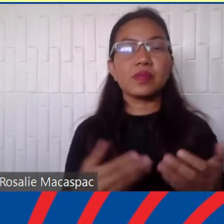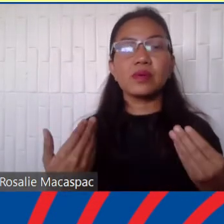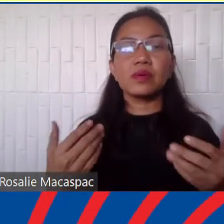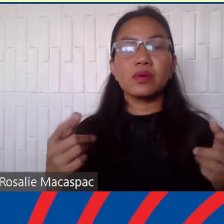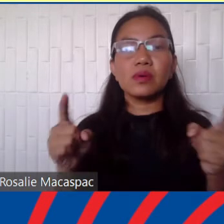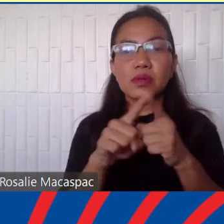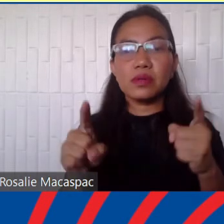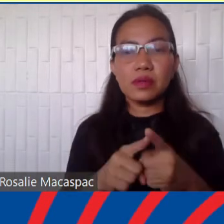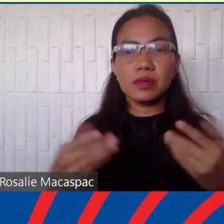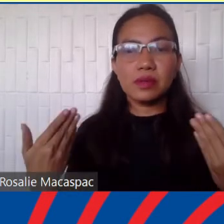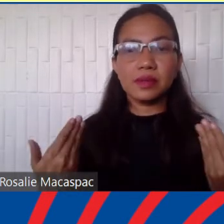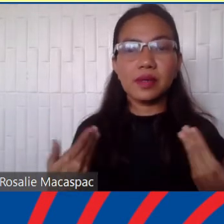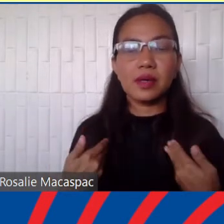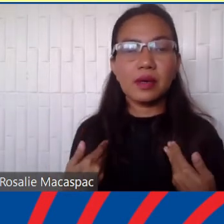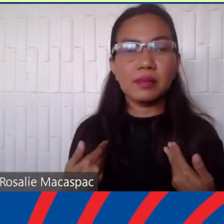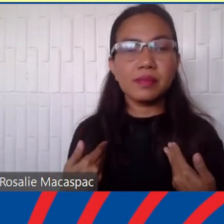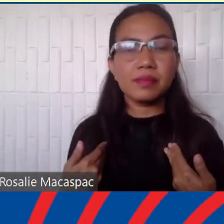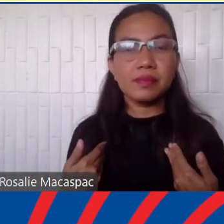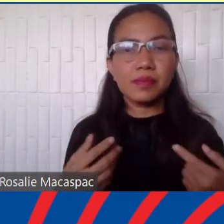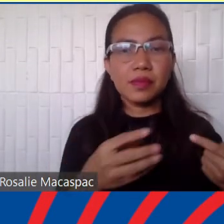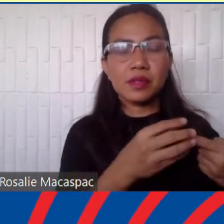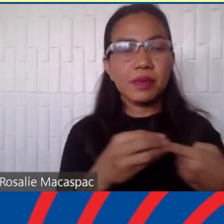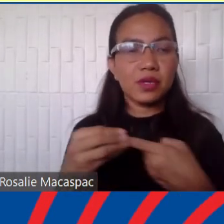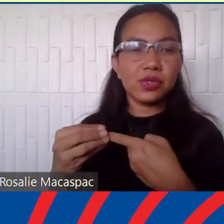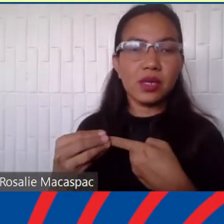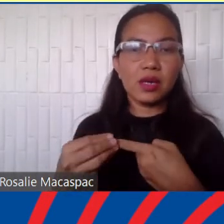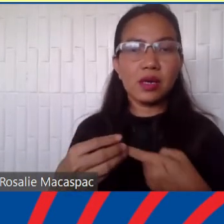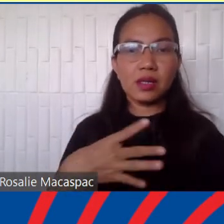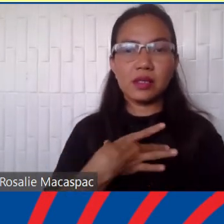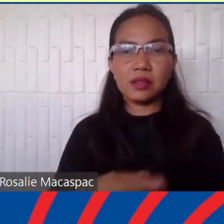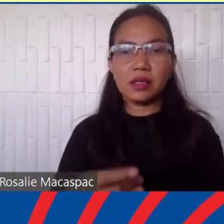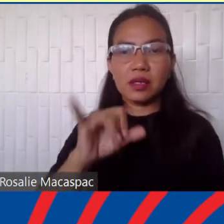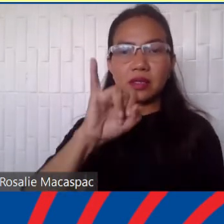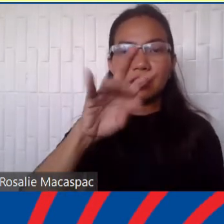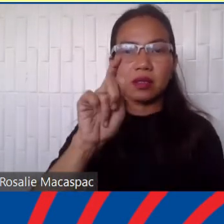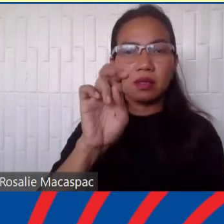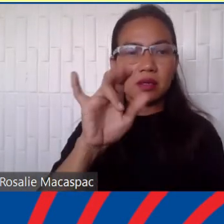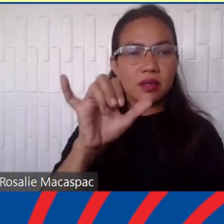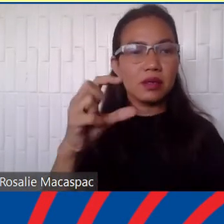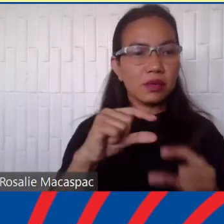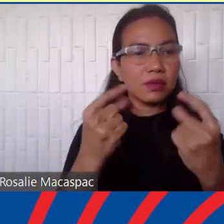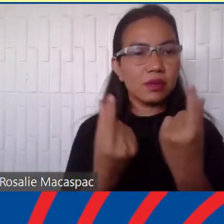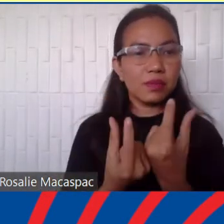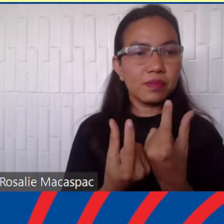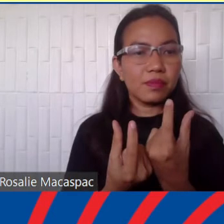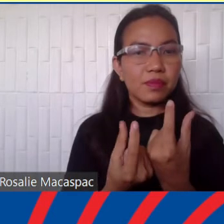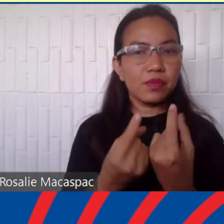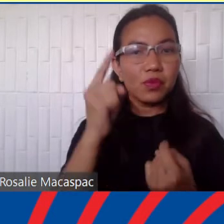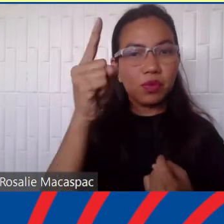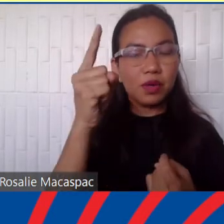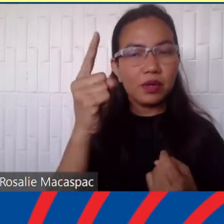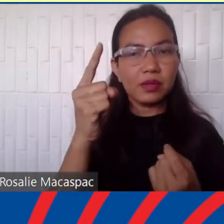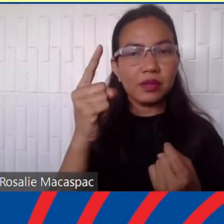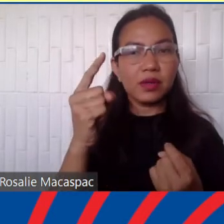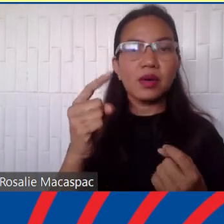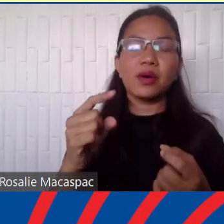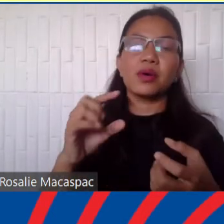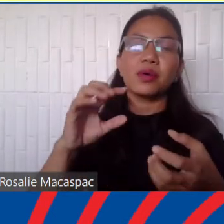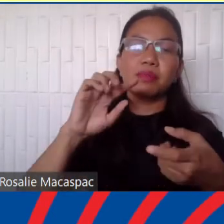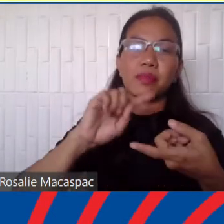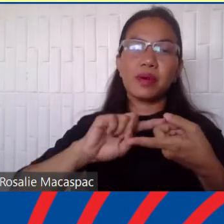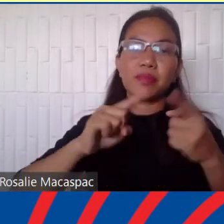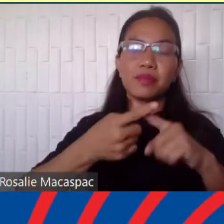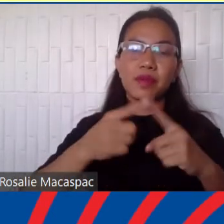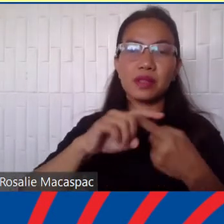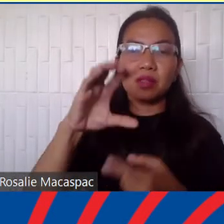also a special interest group that was started by one of my colleagues in UPSLIS. Shout